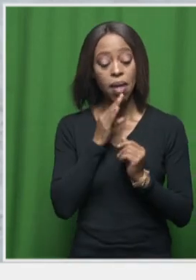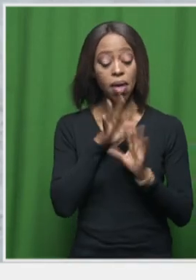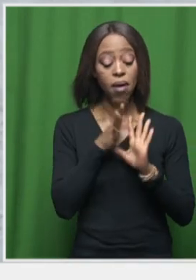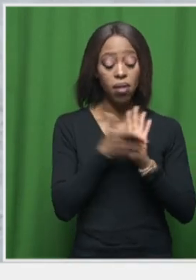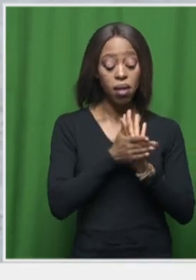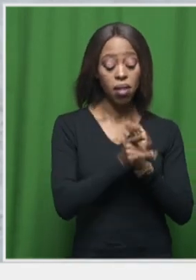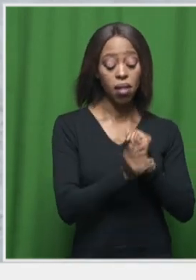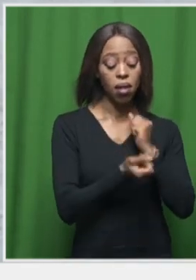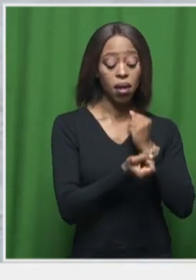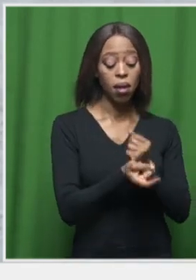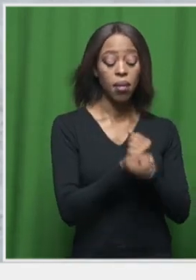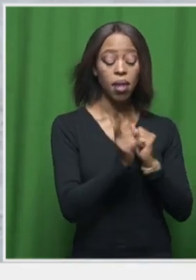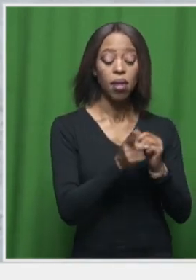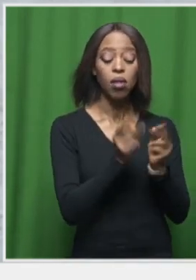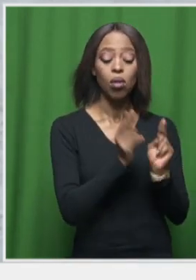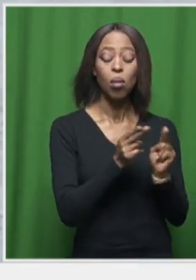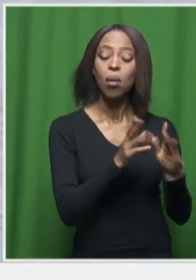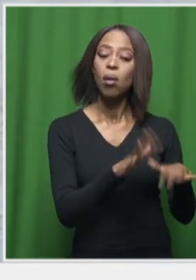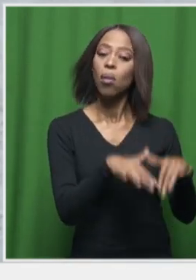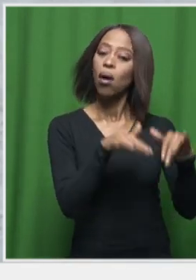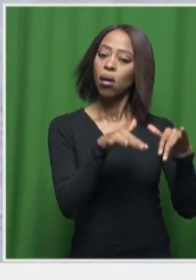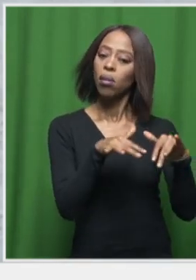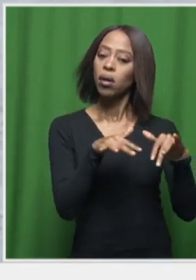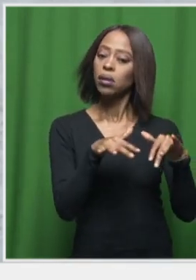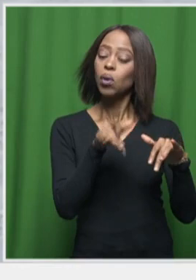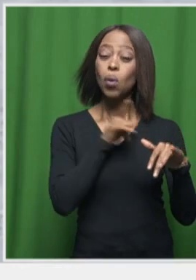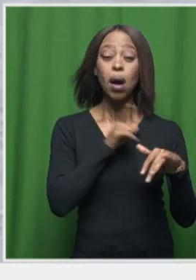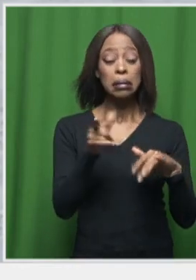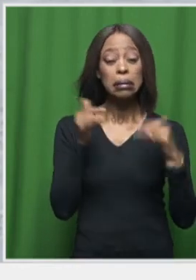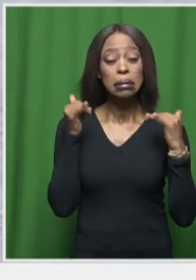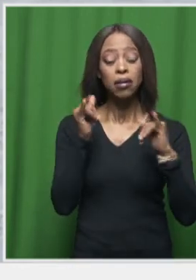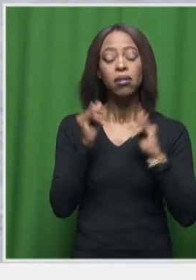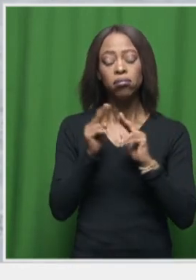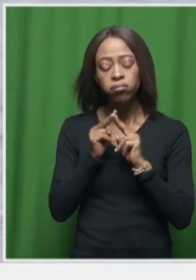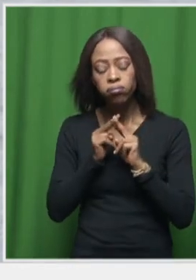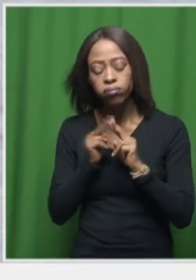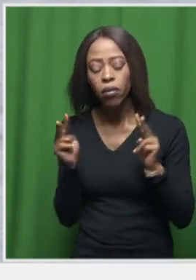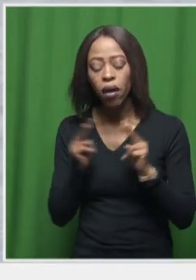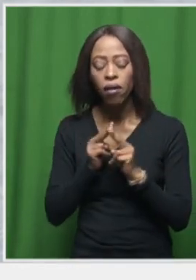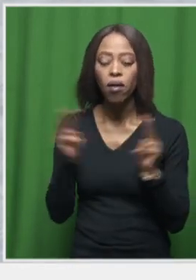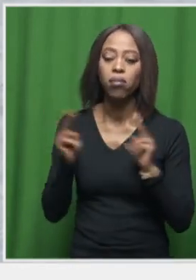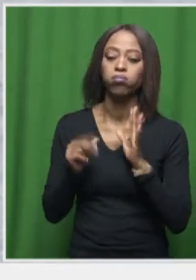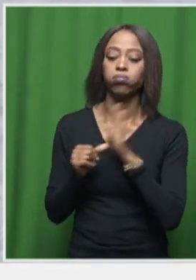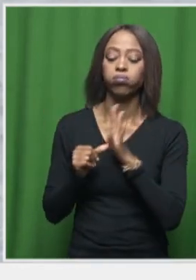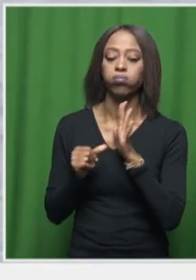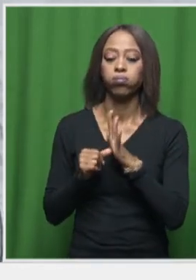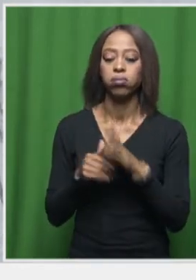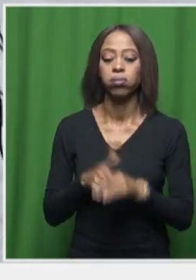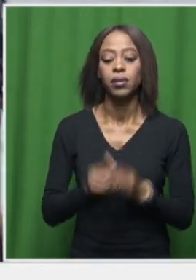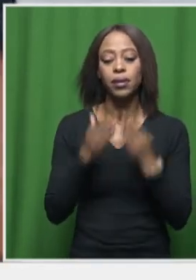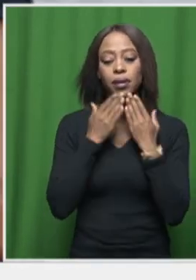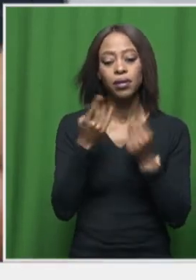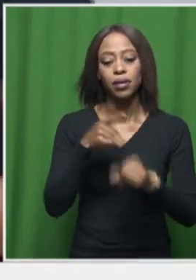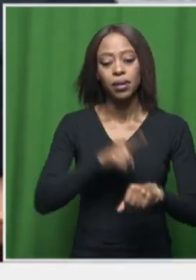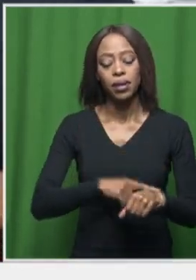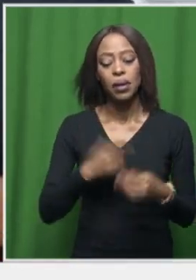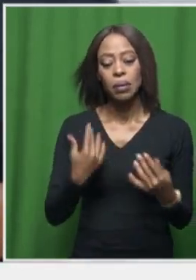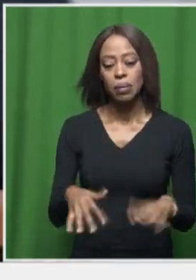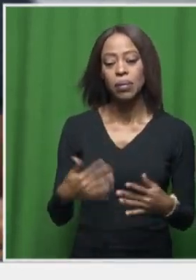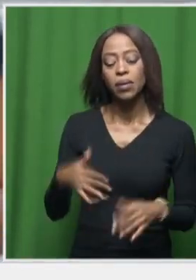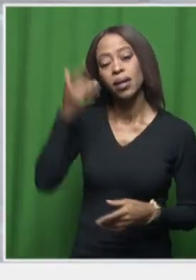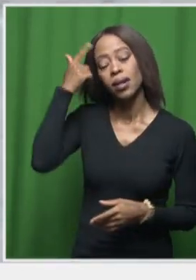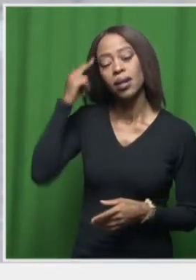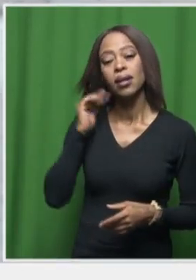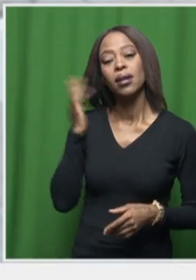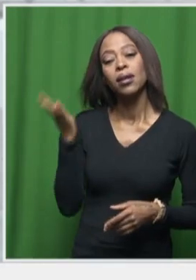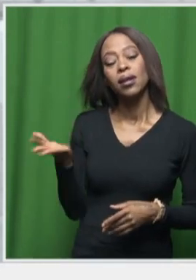accompany an occasion of this importance will be there today. Thank you very much for your time, Mr. Xaso. Leanne,